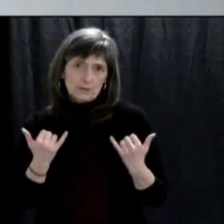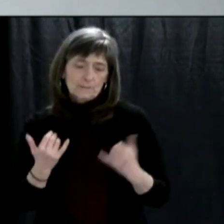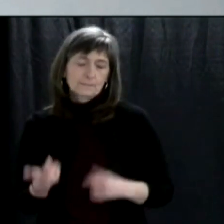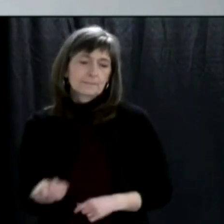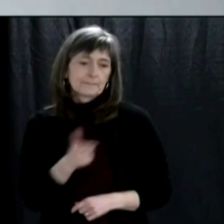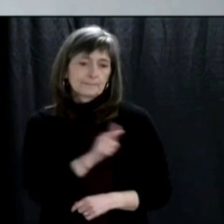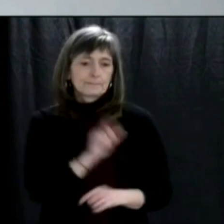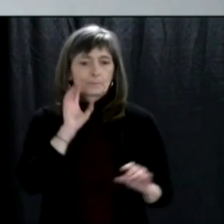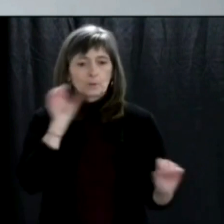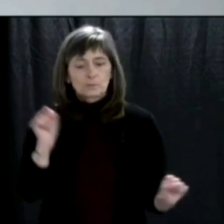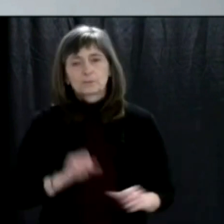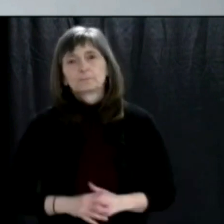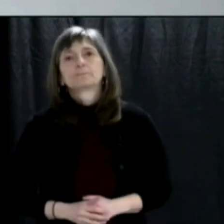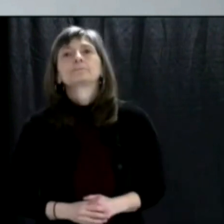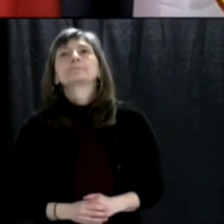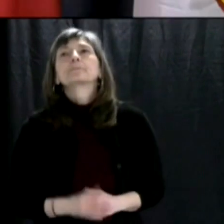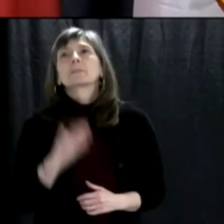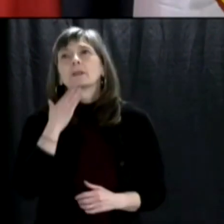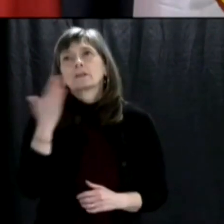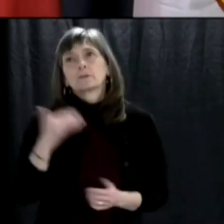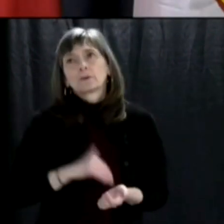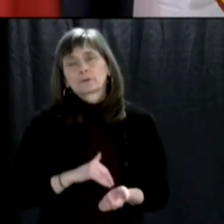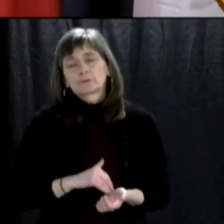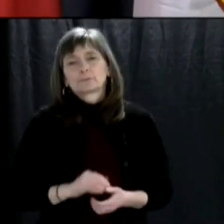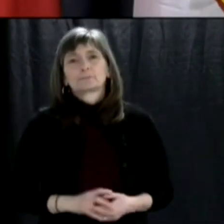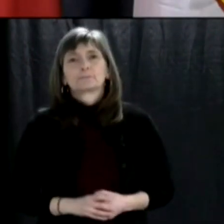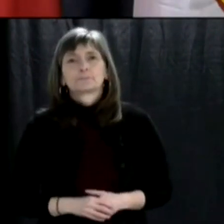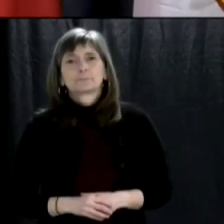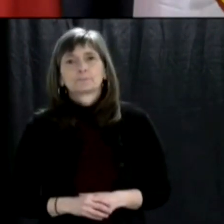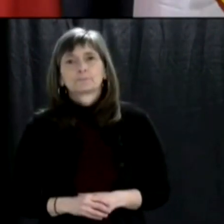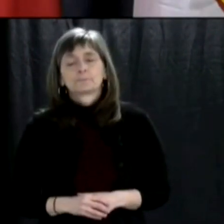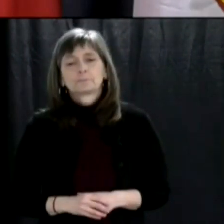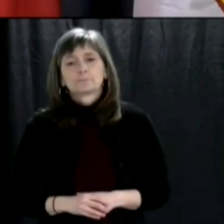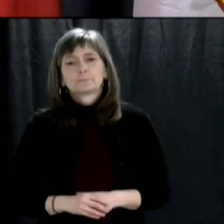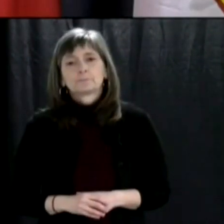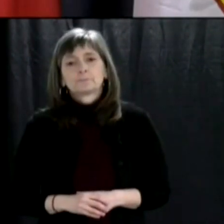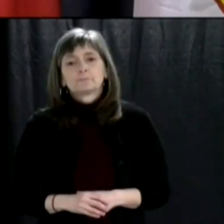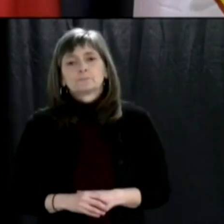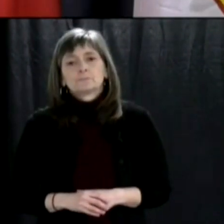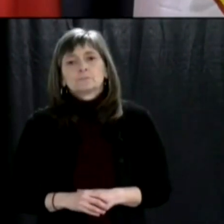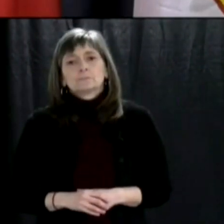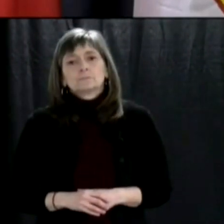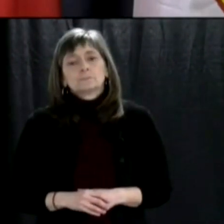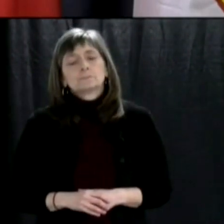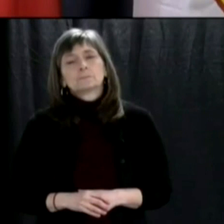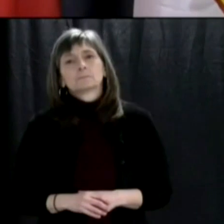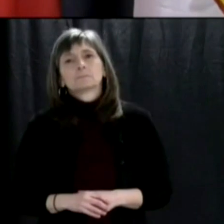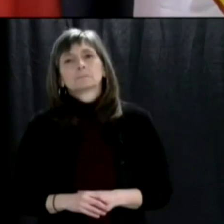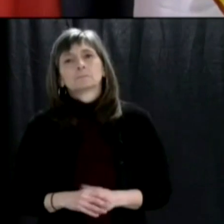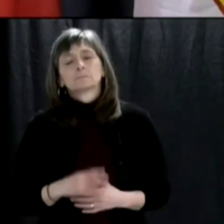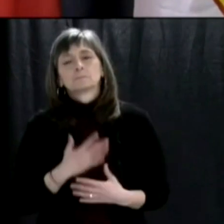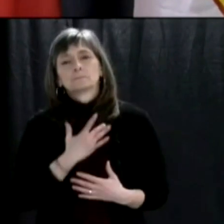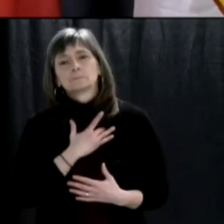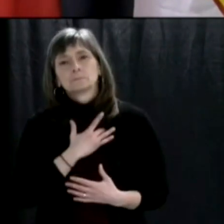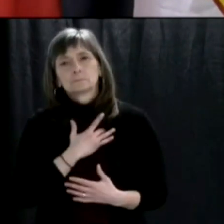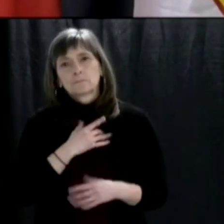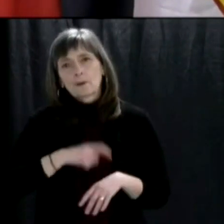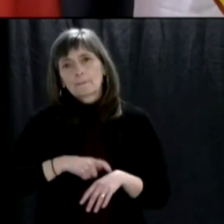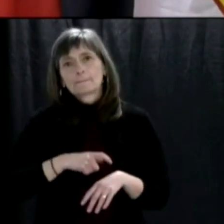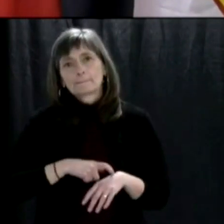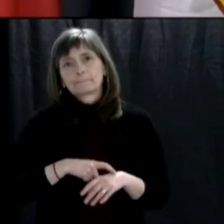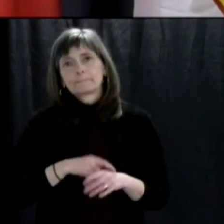to you, Premier. Thank you, Dr. Fitzgerald. These are somber messages for Newfoundland and